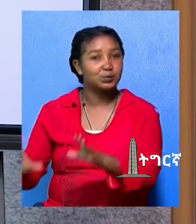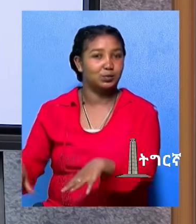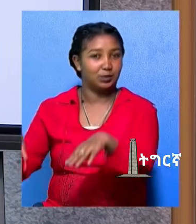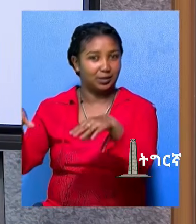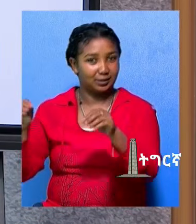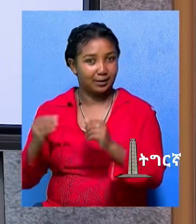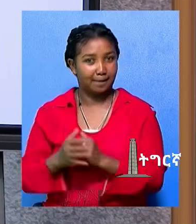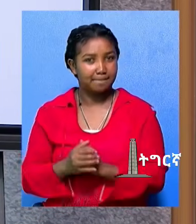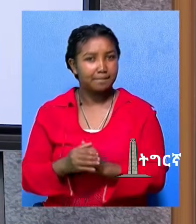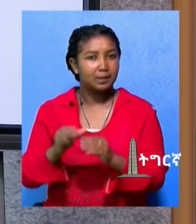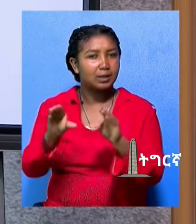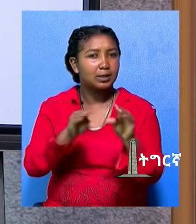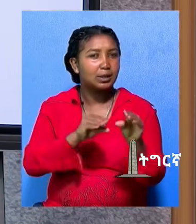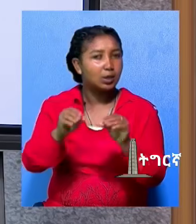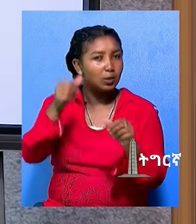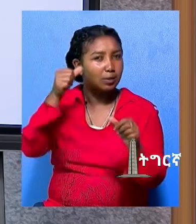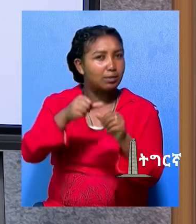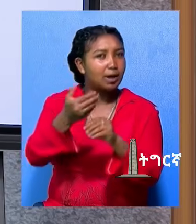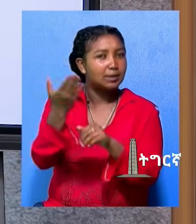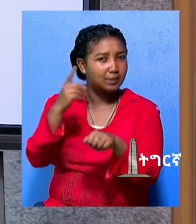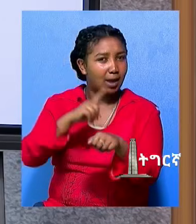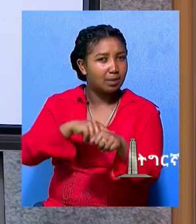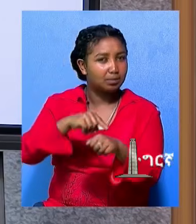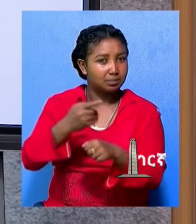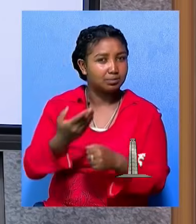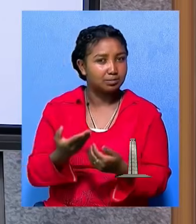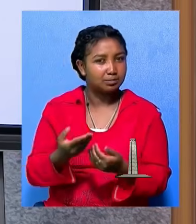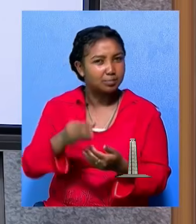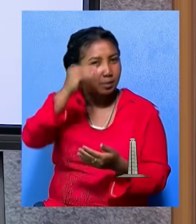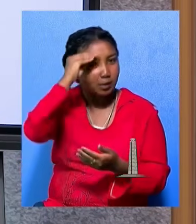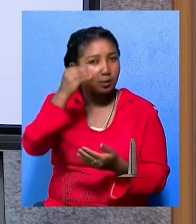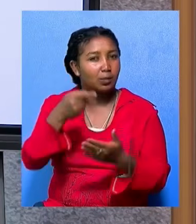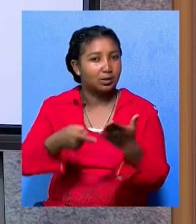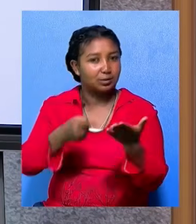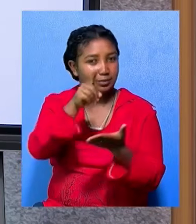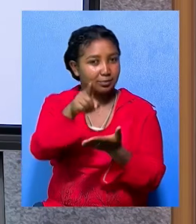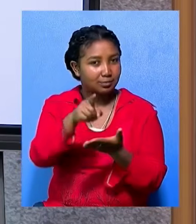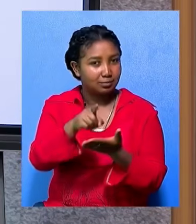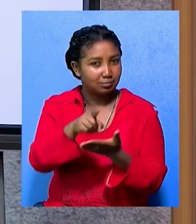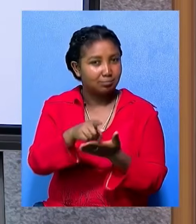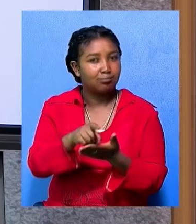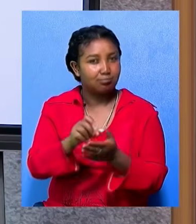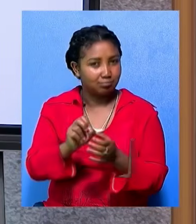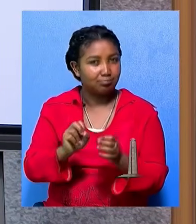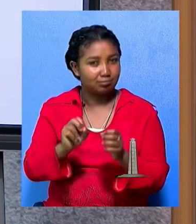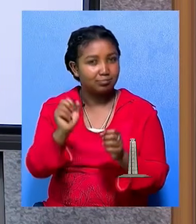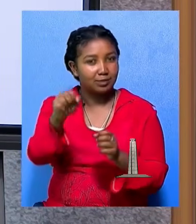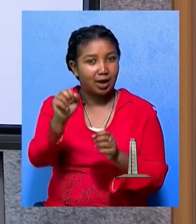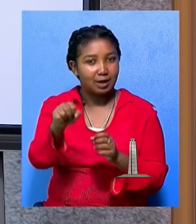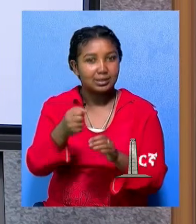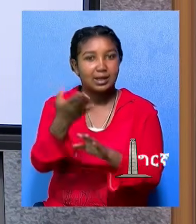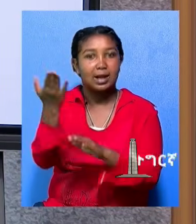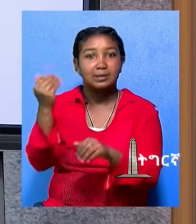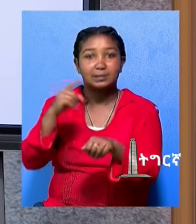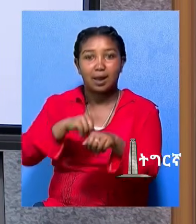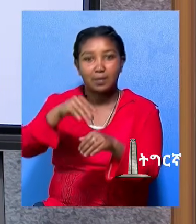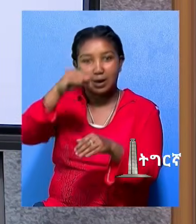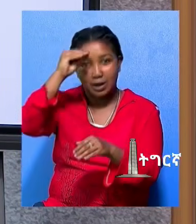Students, do you remember what we learned in the previous class? Nice. In the previous class, we talked